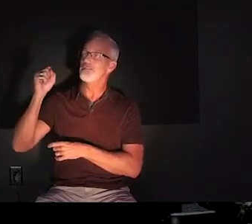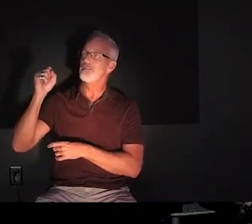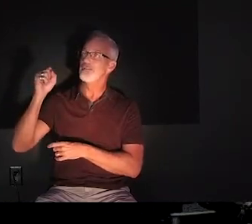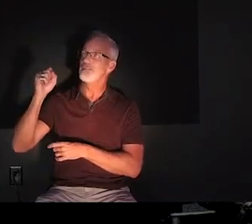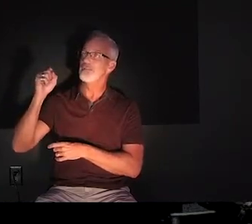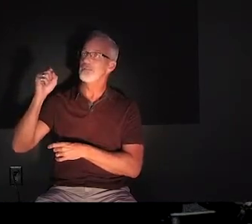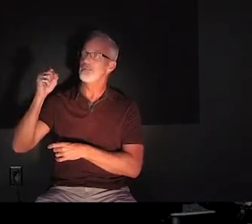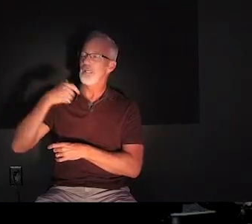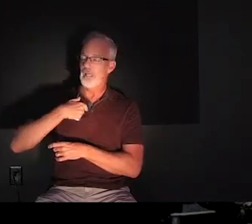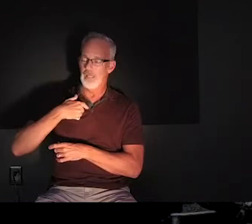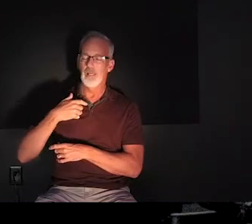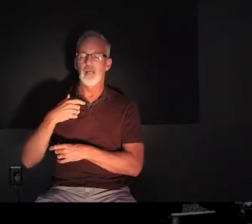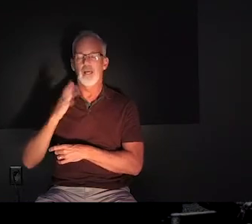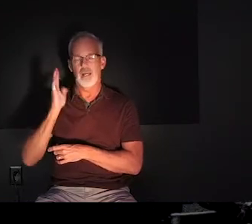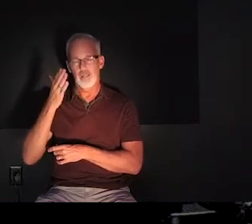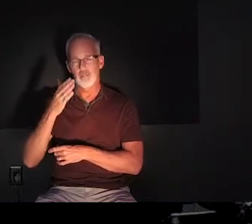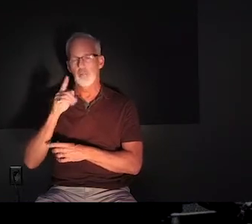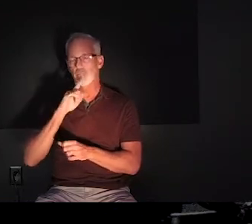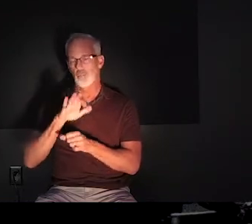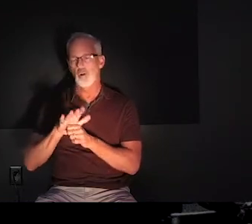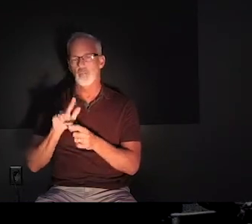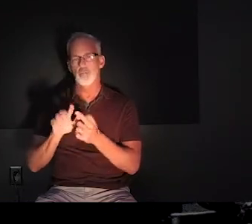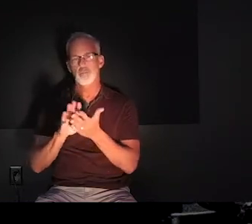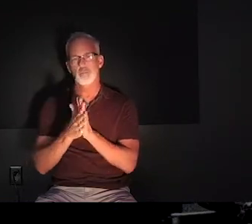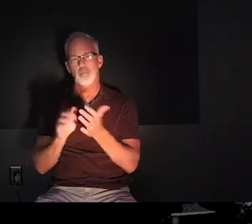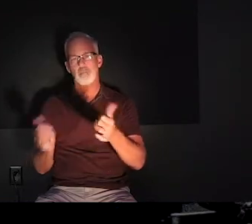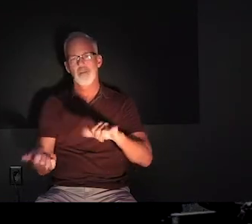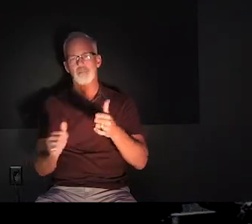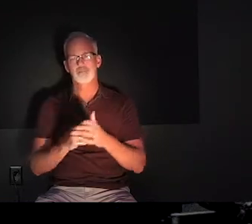and I'm committed to be baptized.